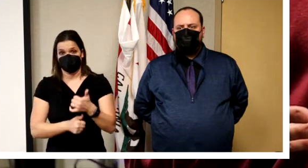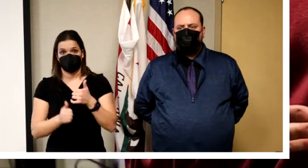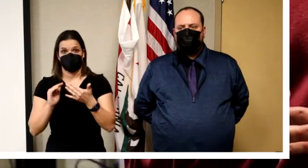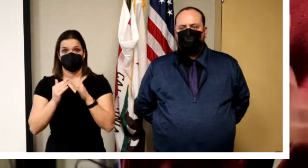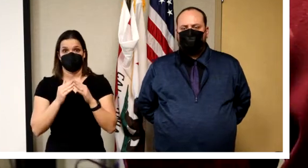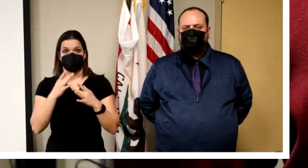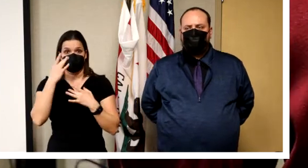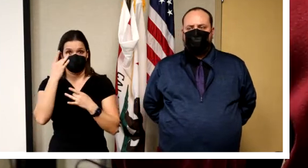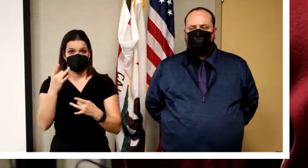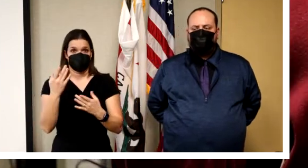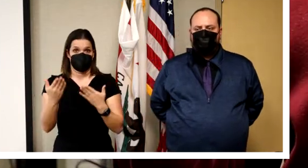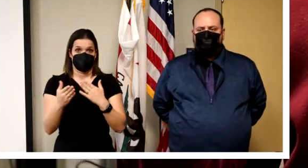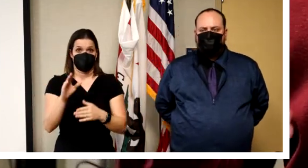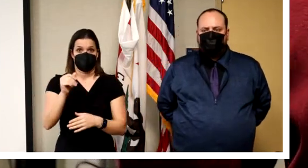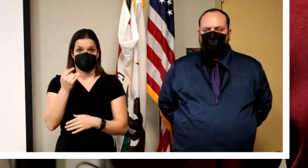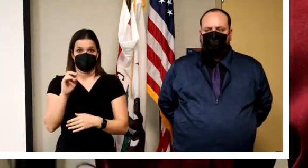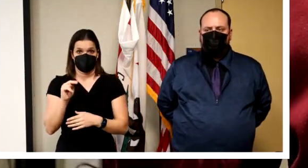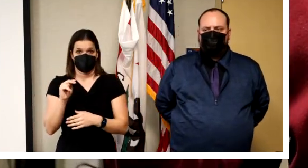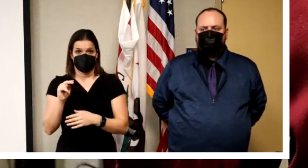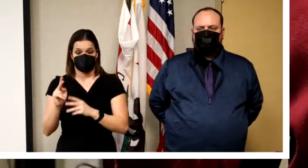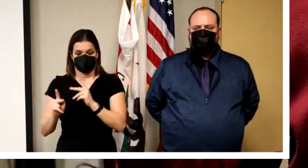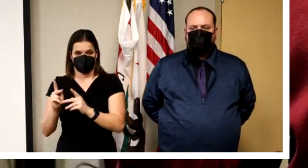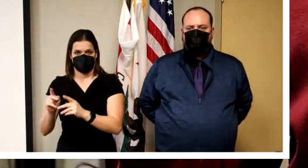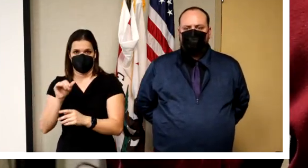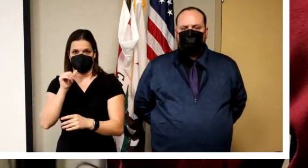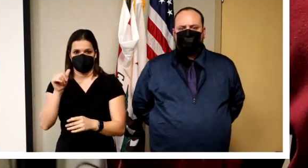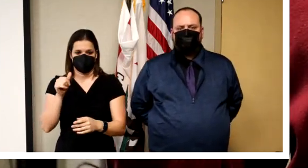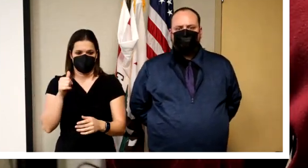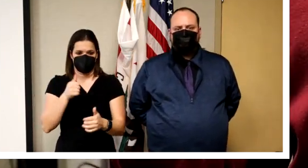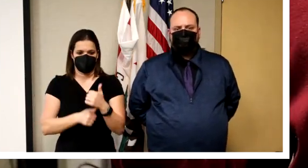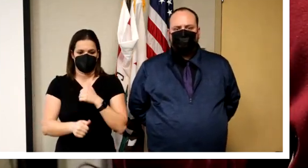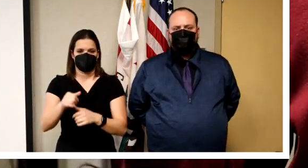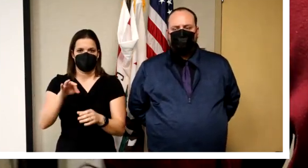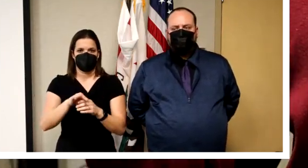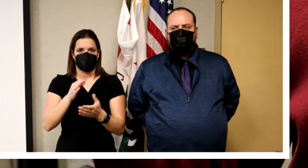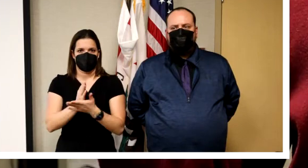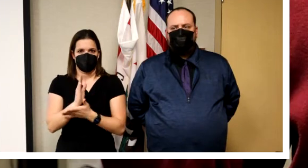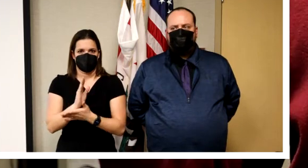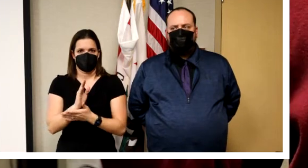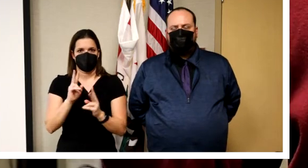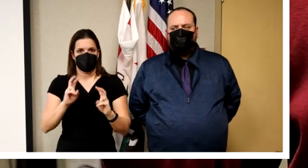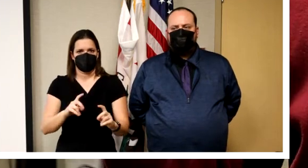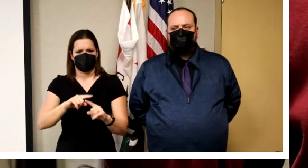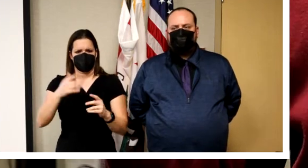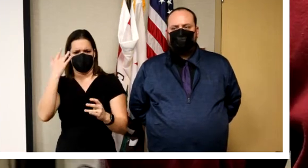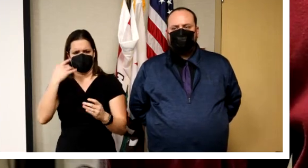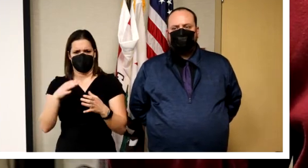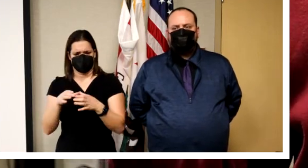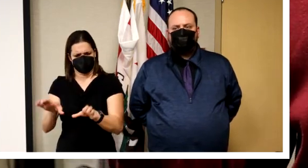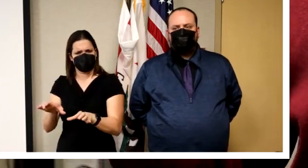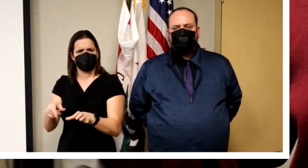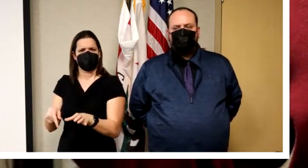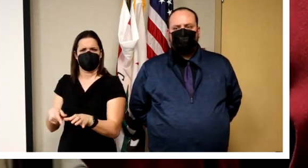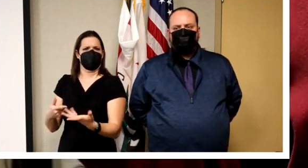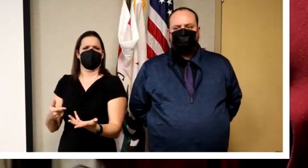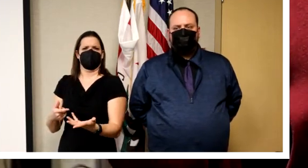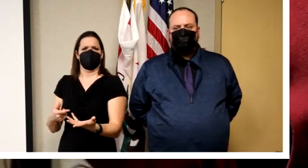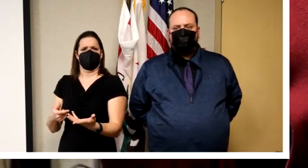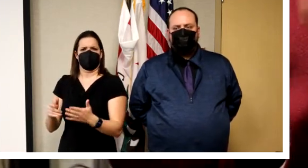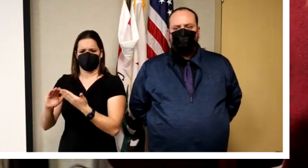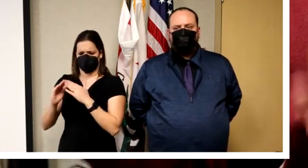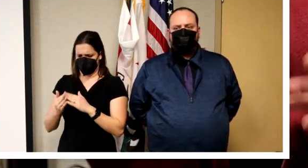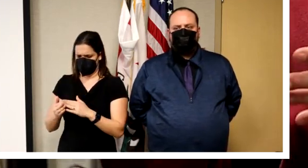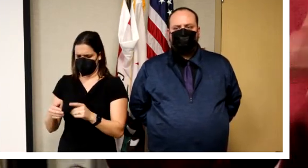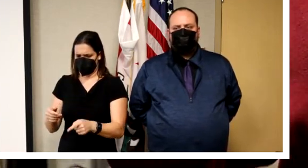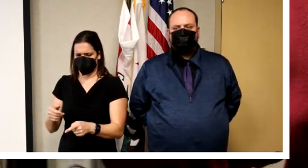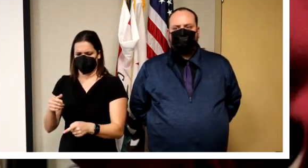of interest guideline. Maybe it's an Asian population. It doesn't fall under the Voting Rights Act analysis, but you say, why would we want to split that community up? It's a